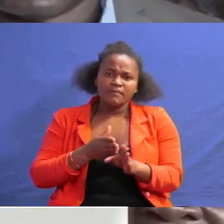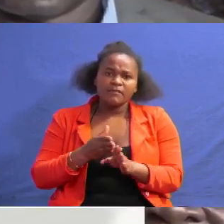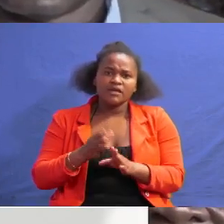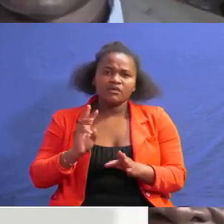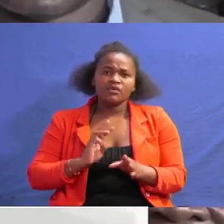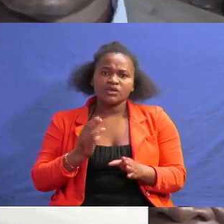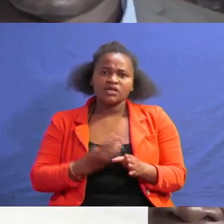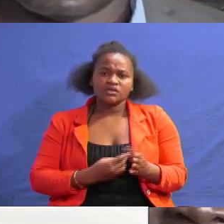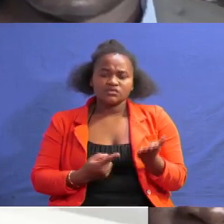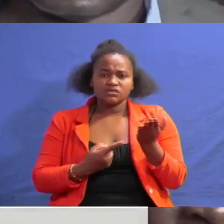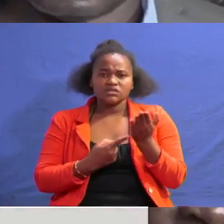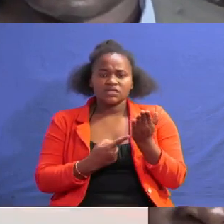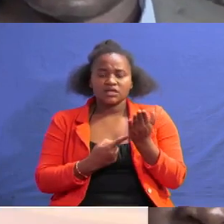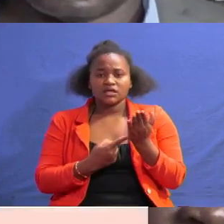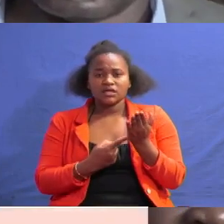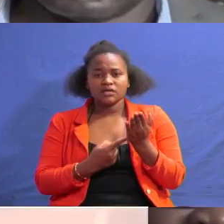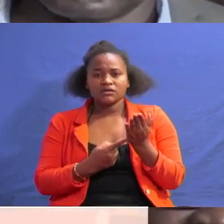we need to digitize